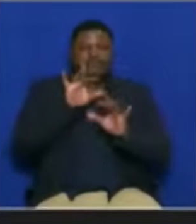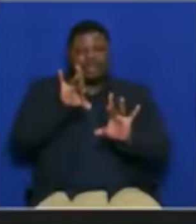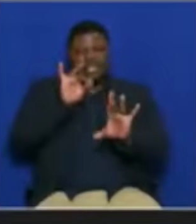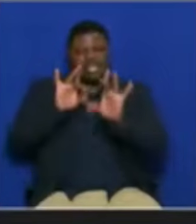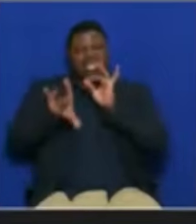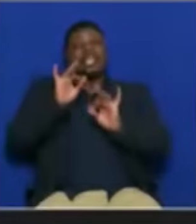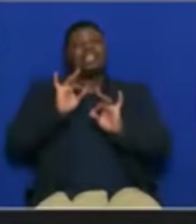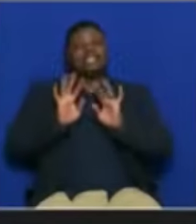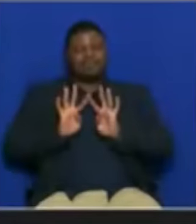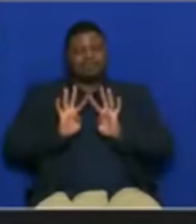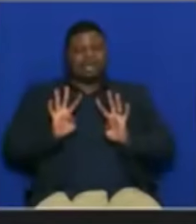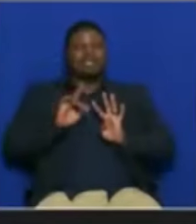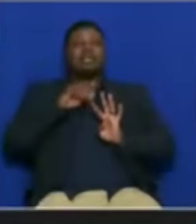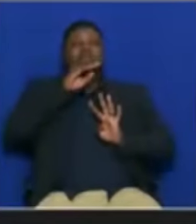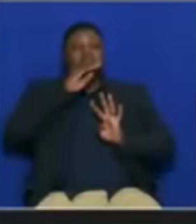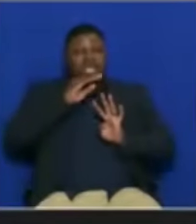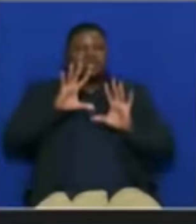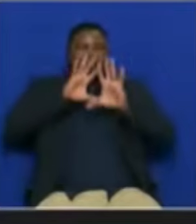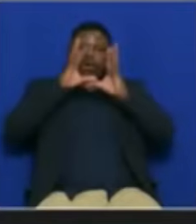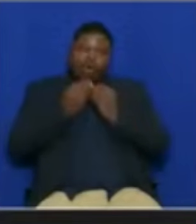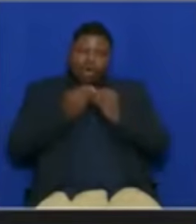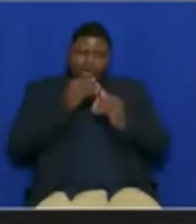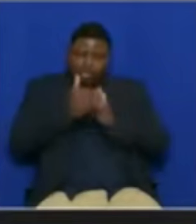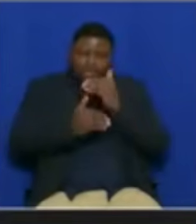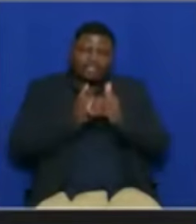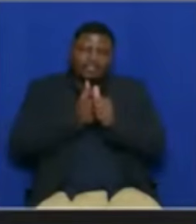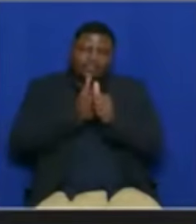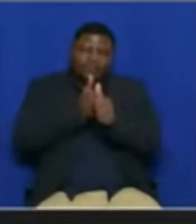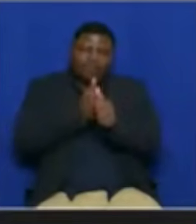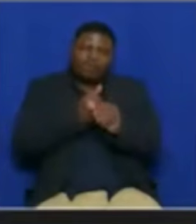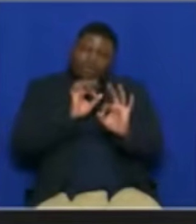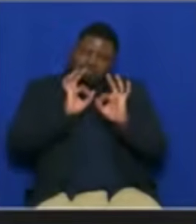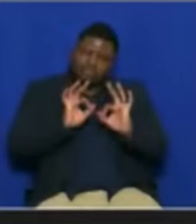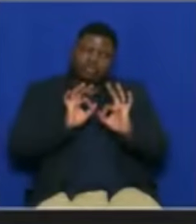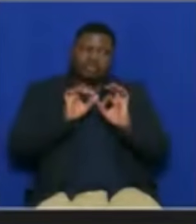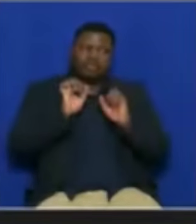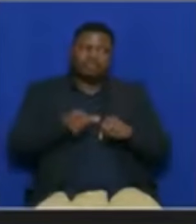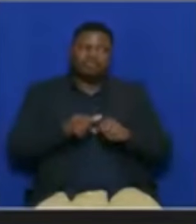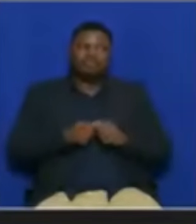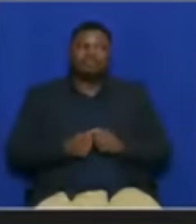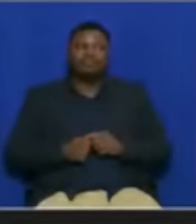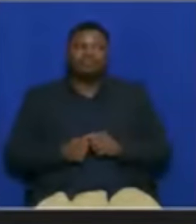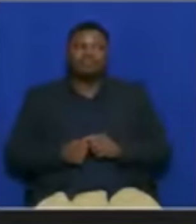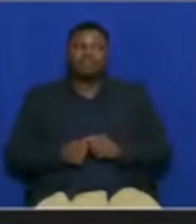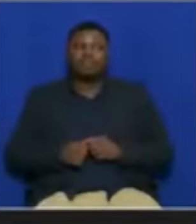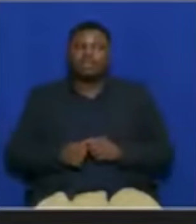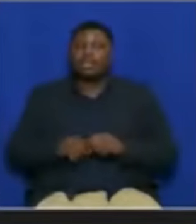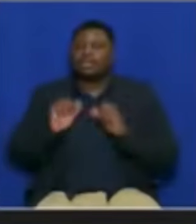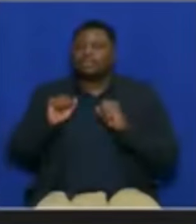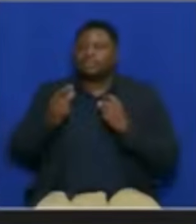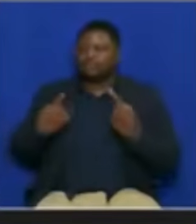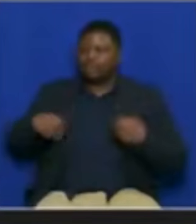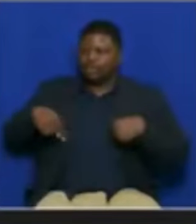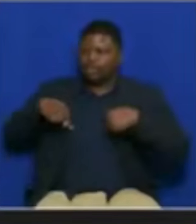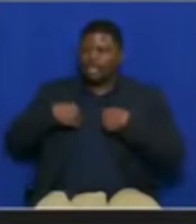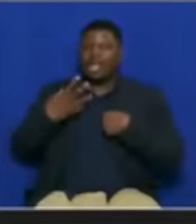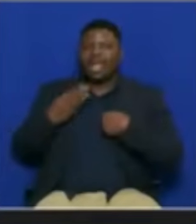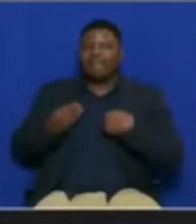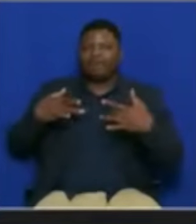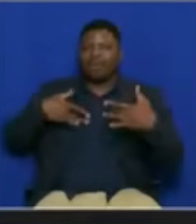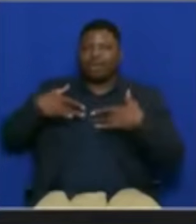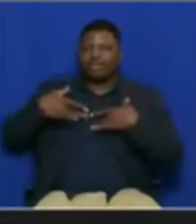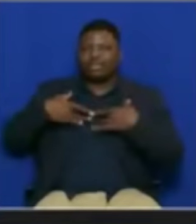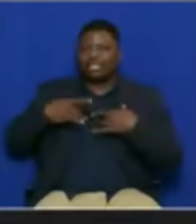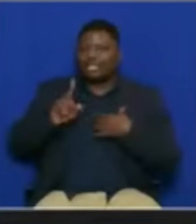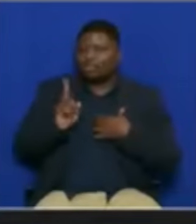the particular panel that we had concerns with, Yes. and as we know that General Kumalo